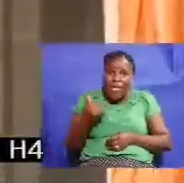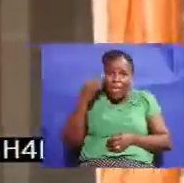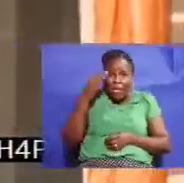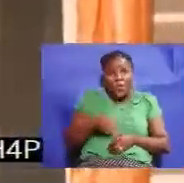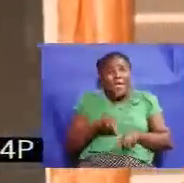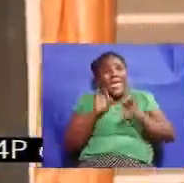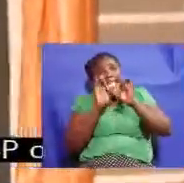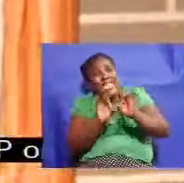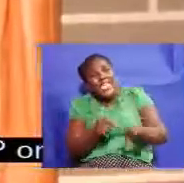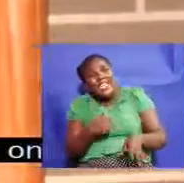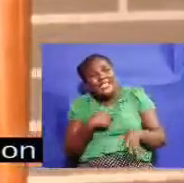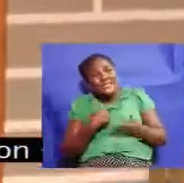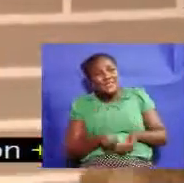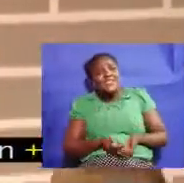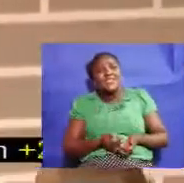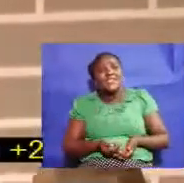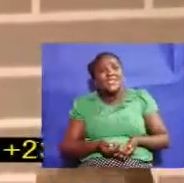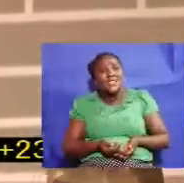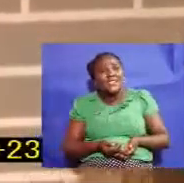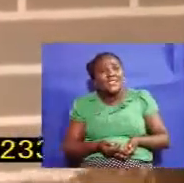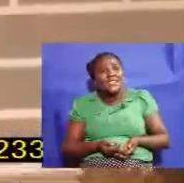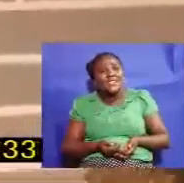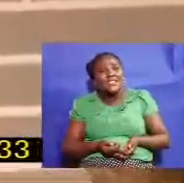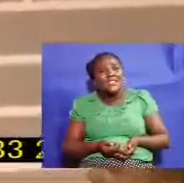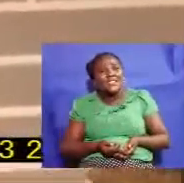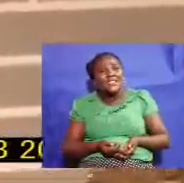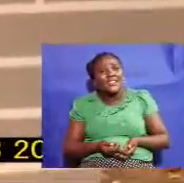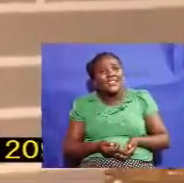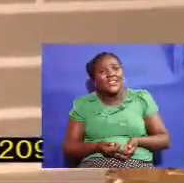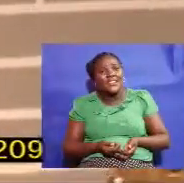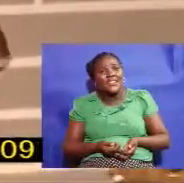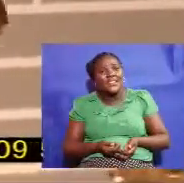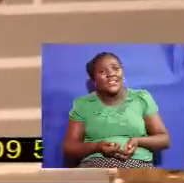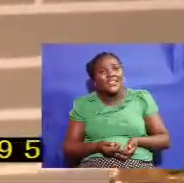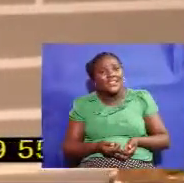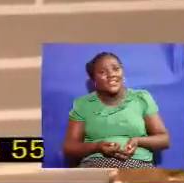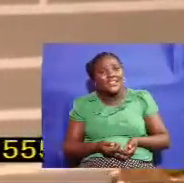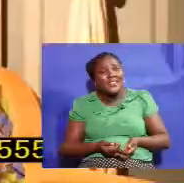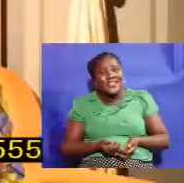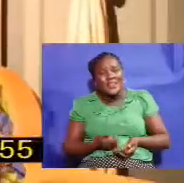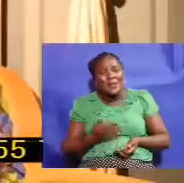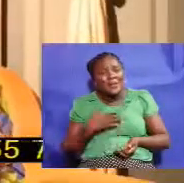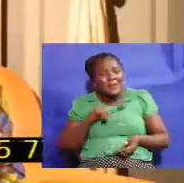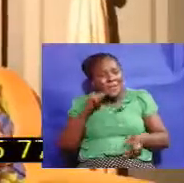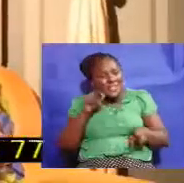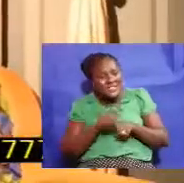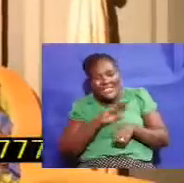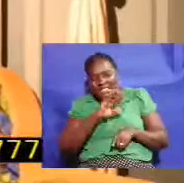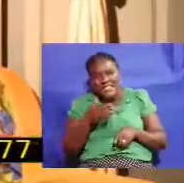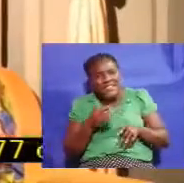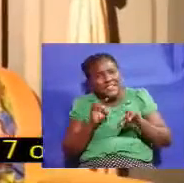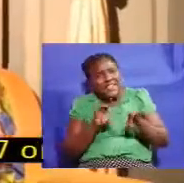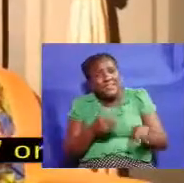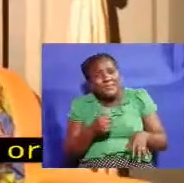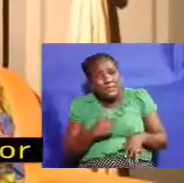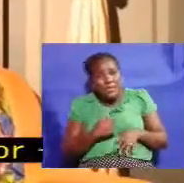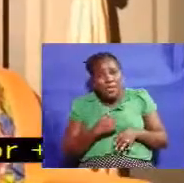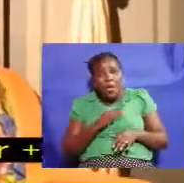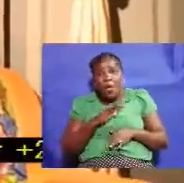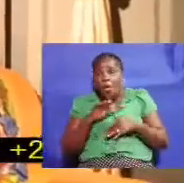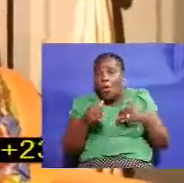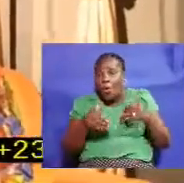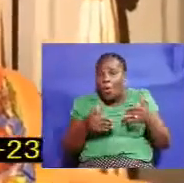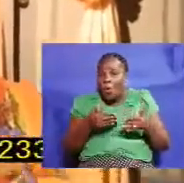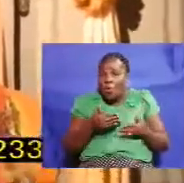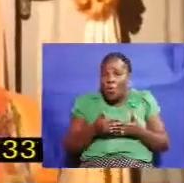After all these years. After all these years. Why? What have I done to offend her? Look, it's okay. It's not okay.